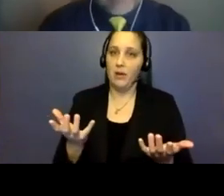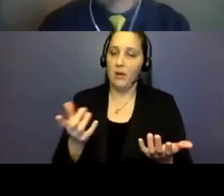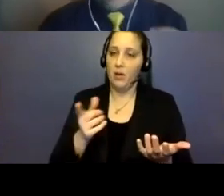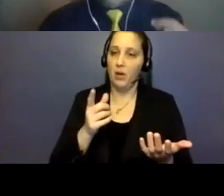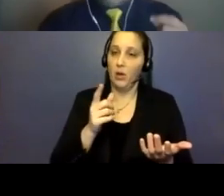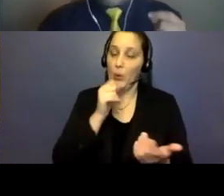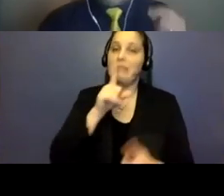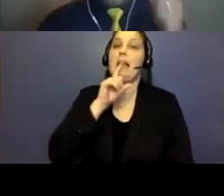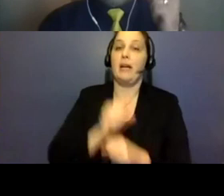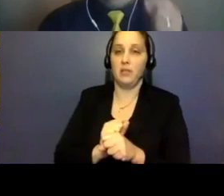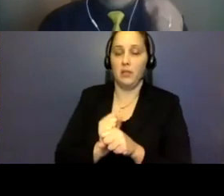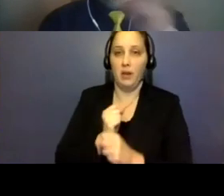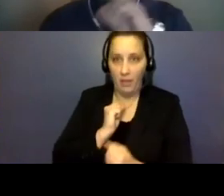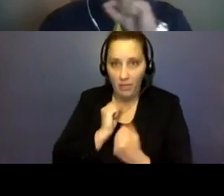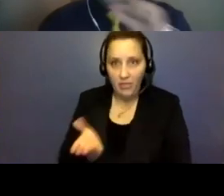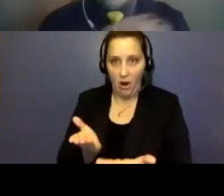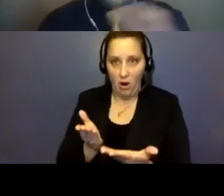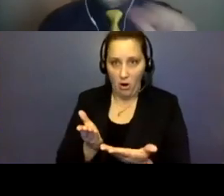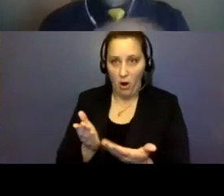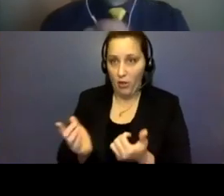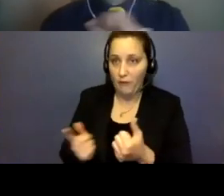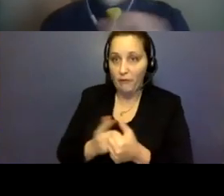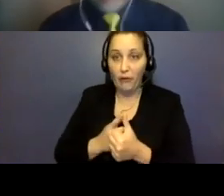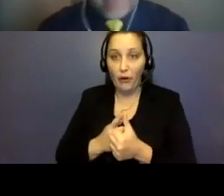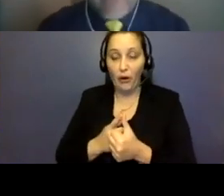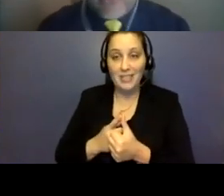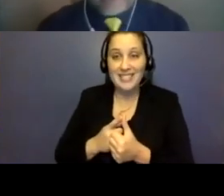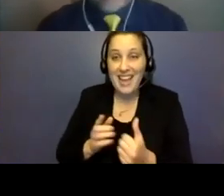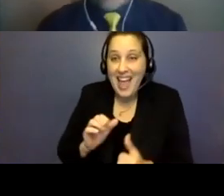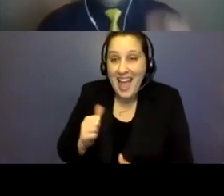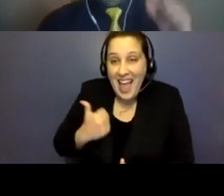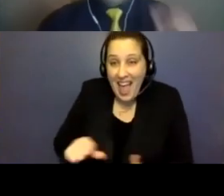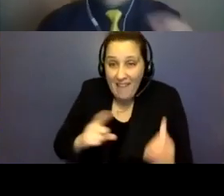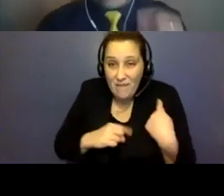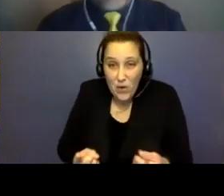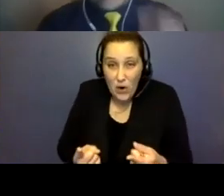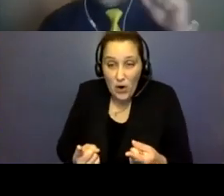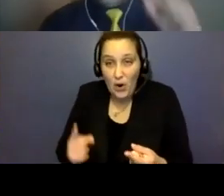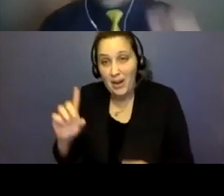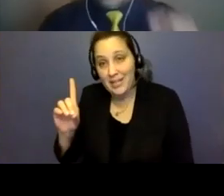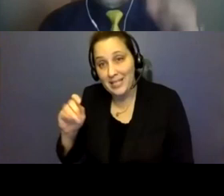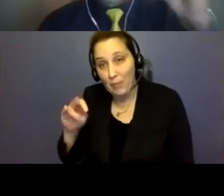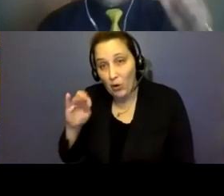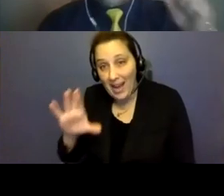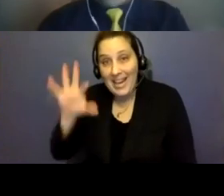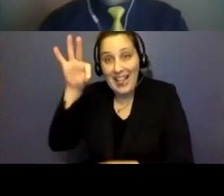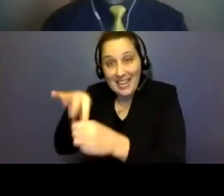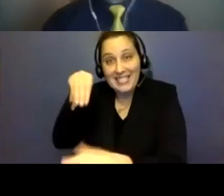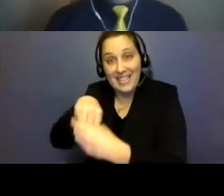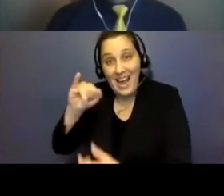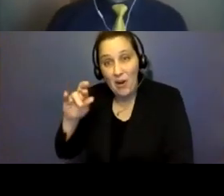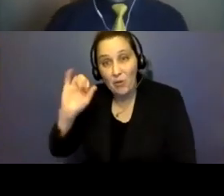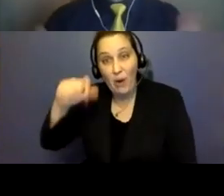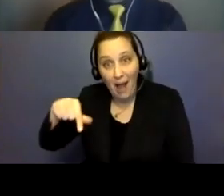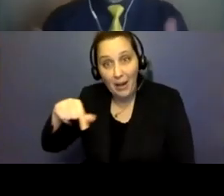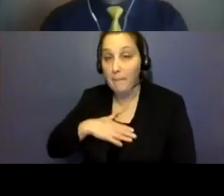present at the very first ever democratic elections in Iraq. My task